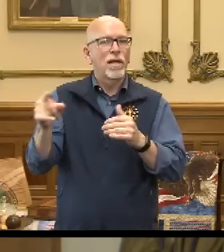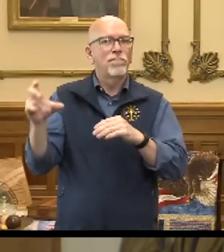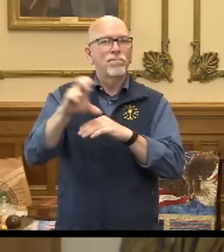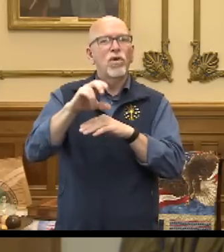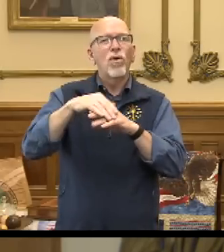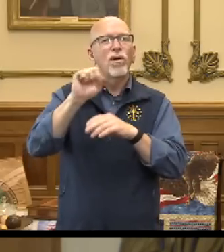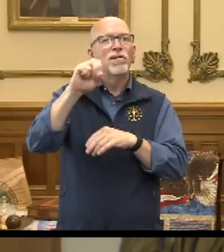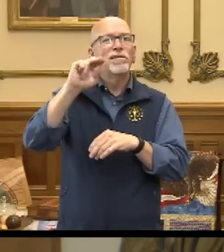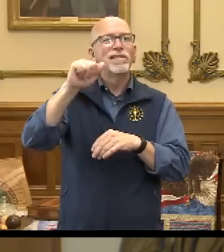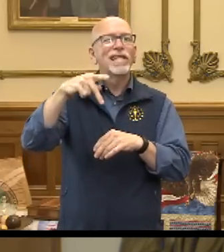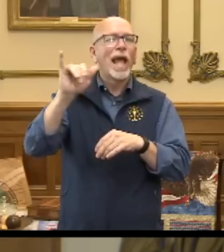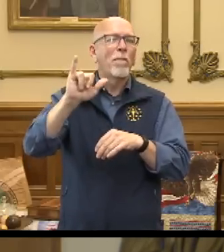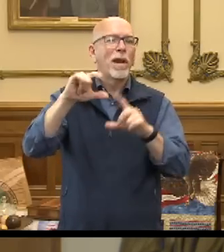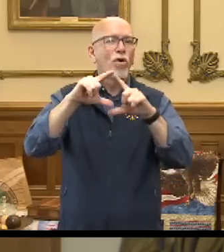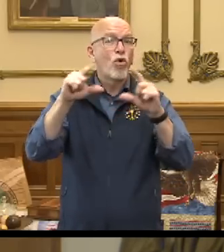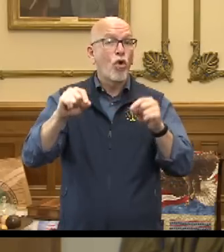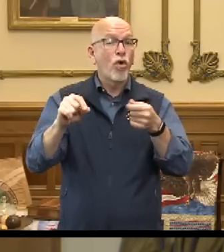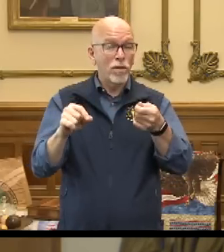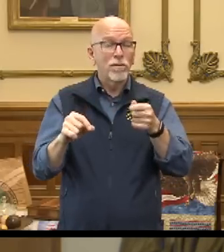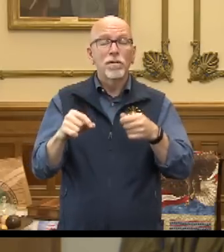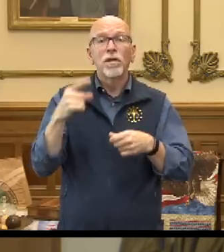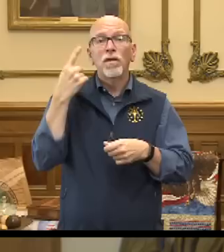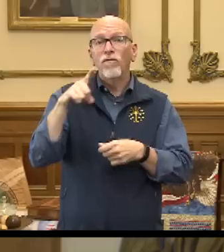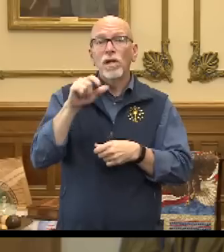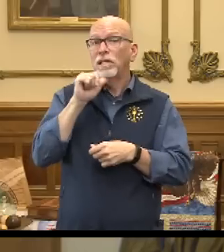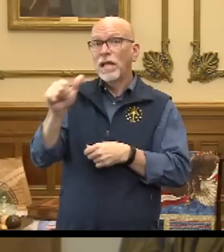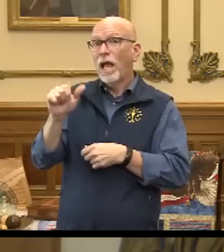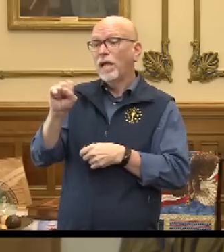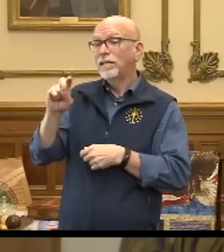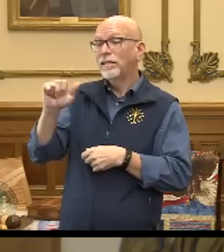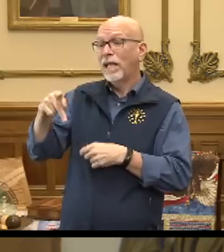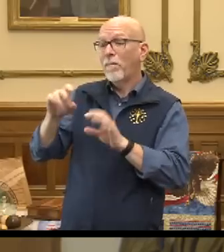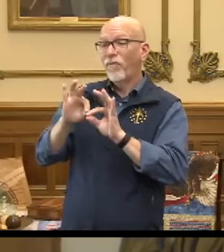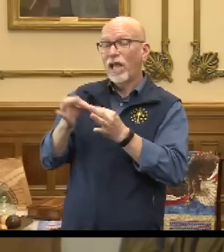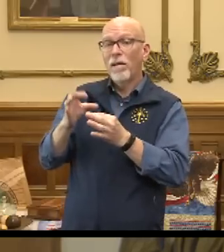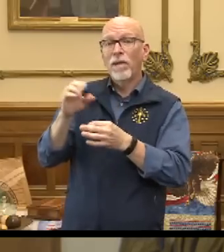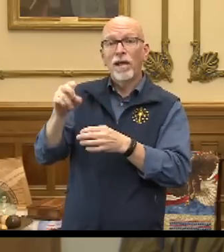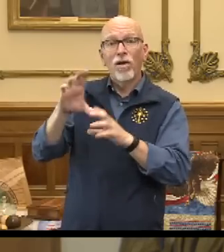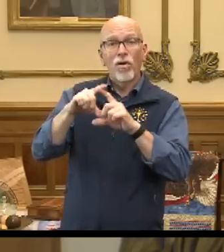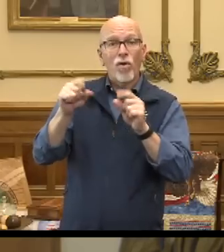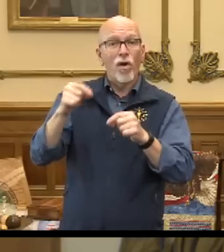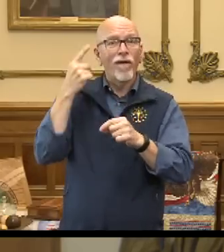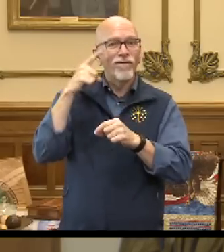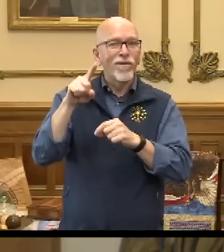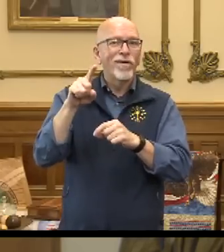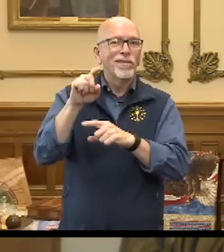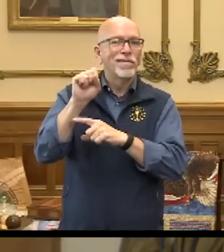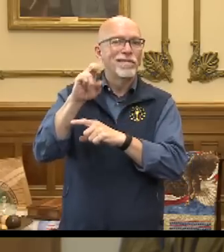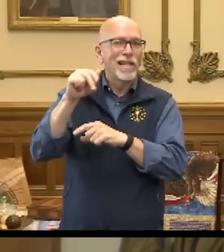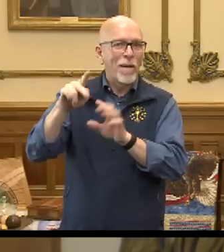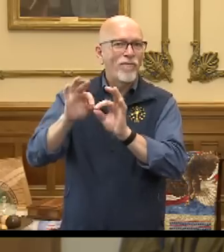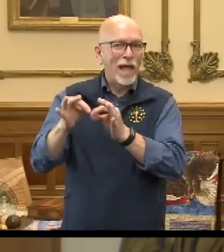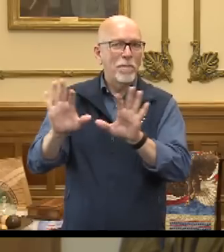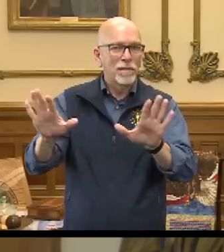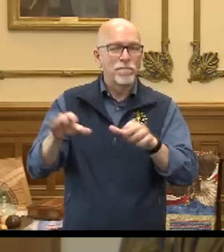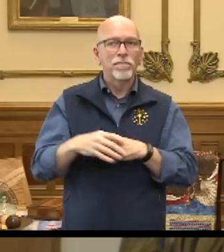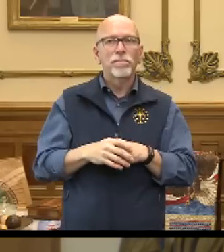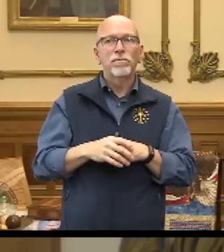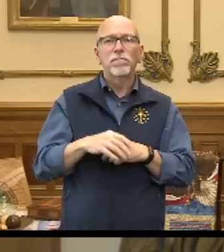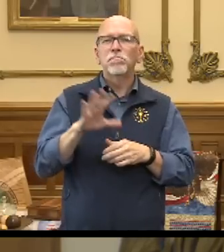a SNAP-like card for non-SNAP families and the SNAP card itself for SNAP families. That was